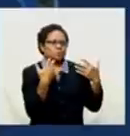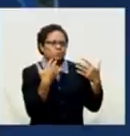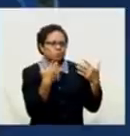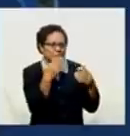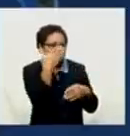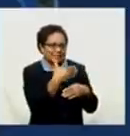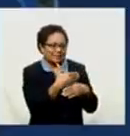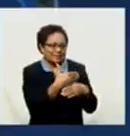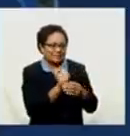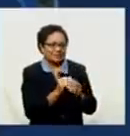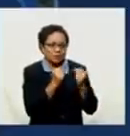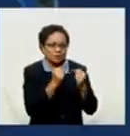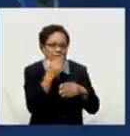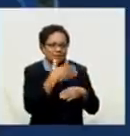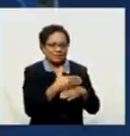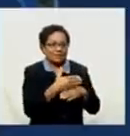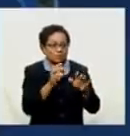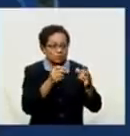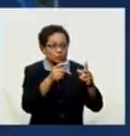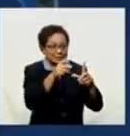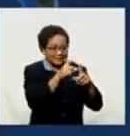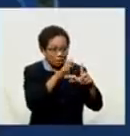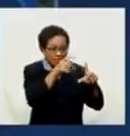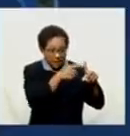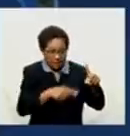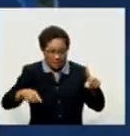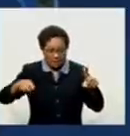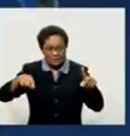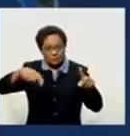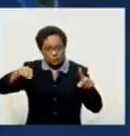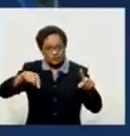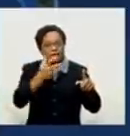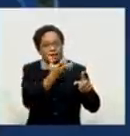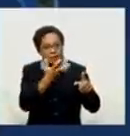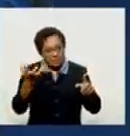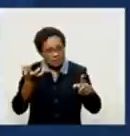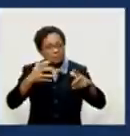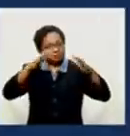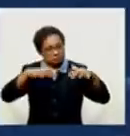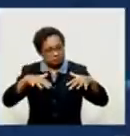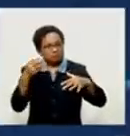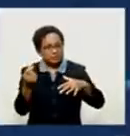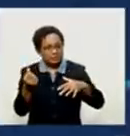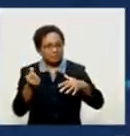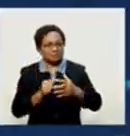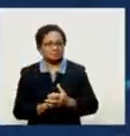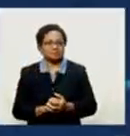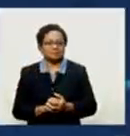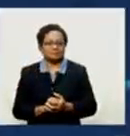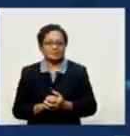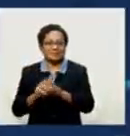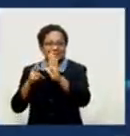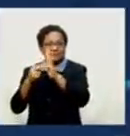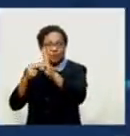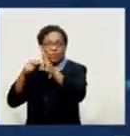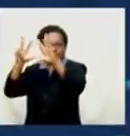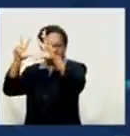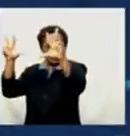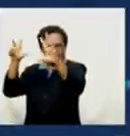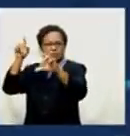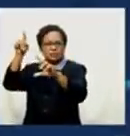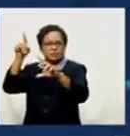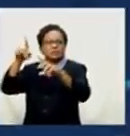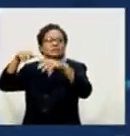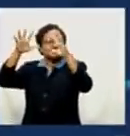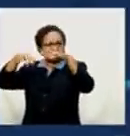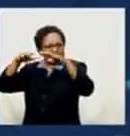tonight. Eastwards from Pacific Harbour to Suva, cloudy periods with brief showers. In the north, occasional showers, heavy at